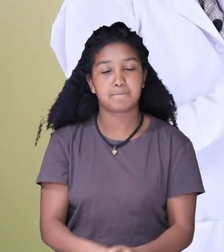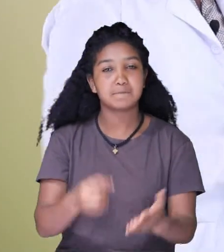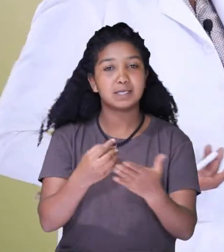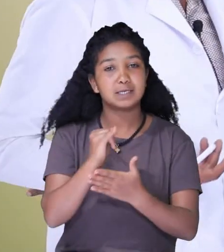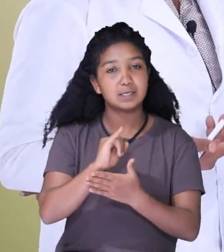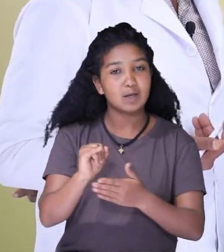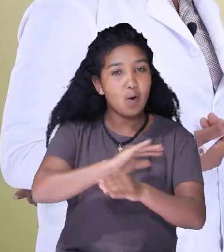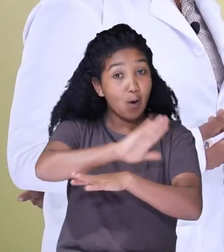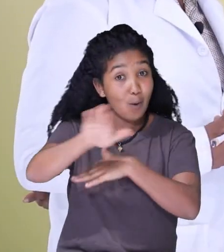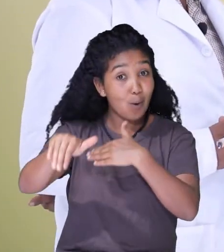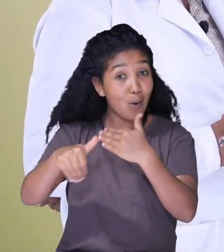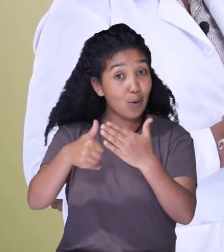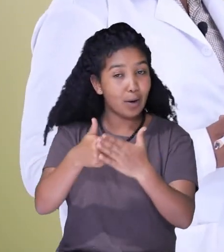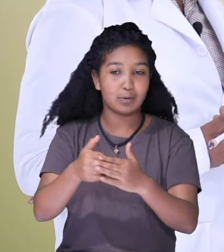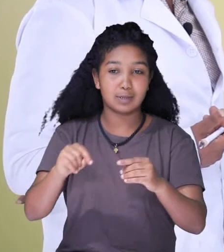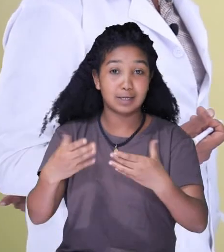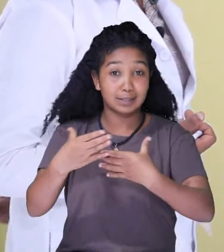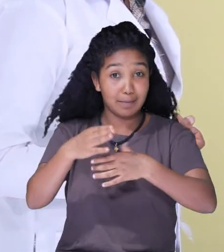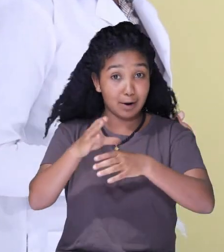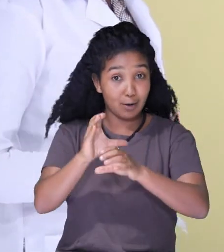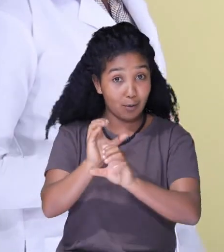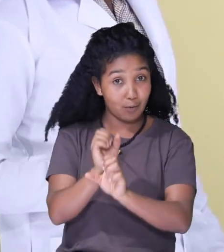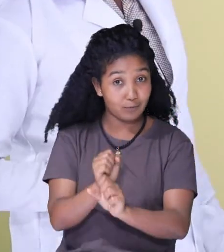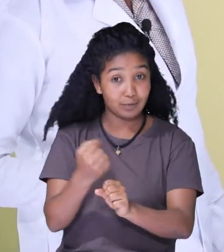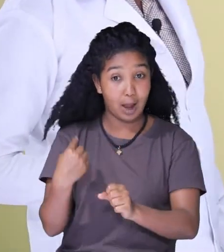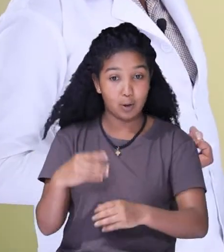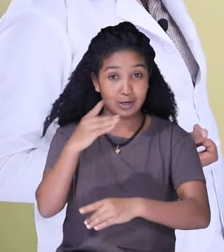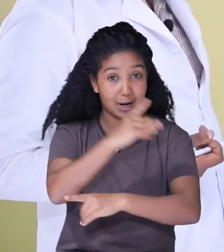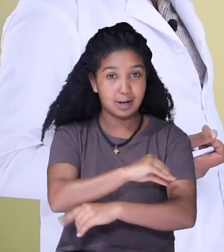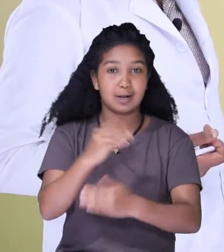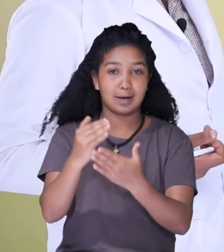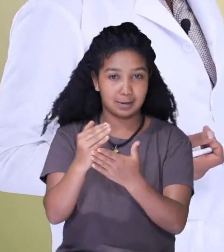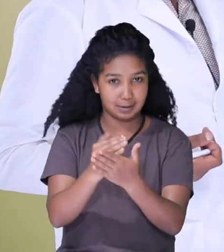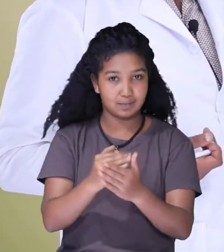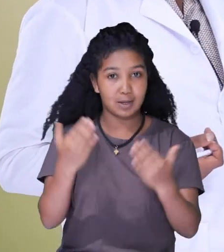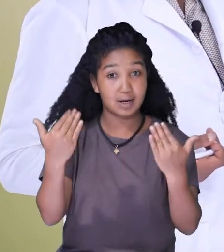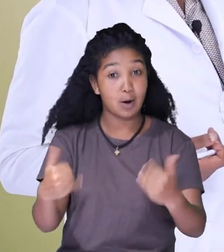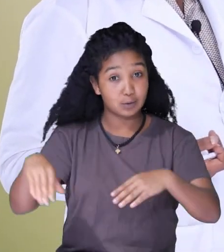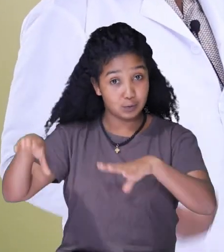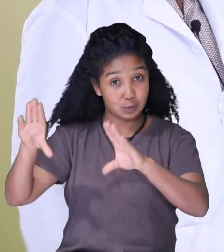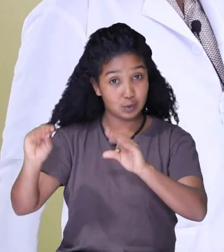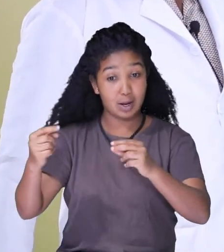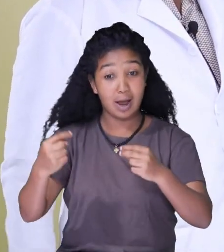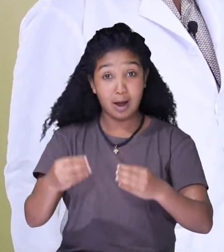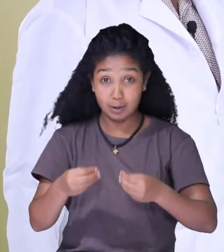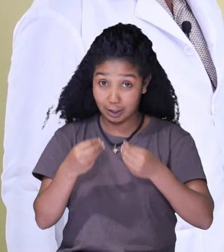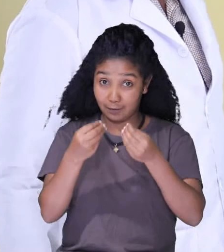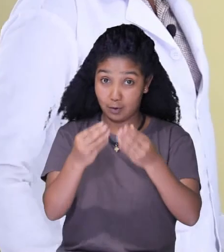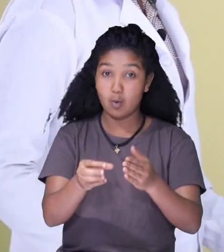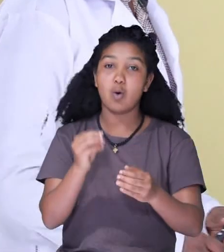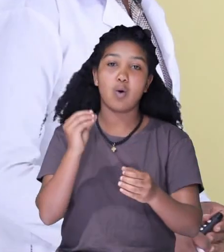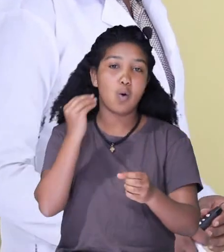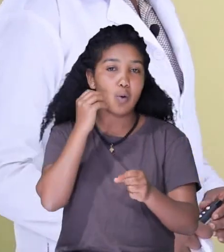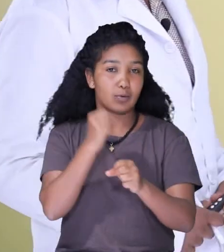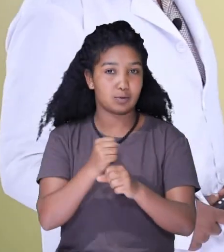This is all about the summary of our daily lesson. Now, students, I will give you